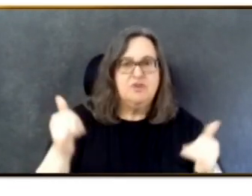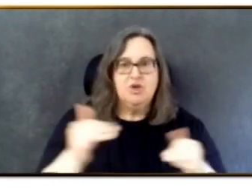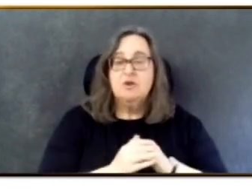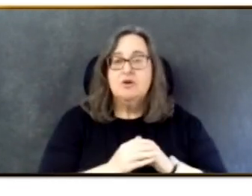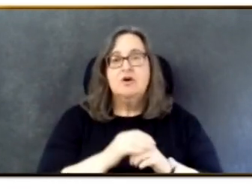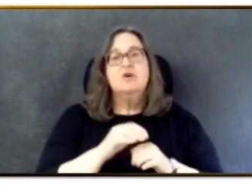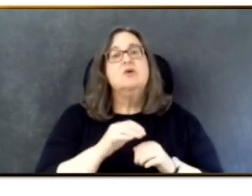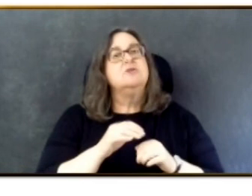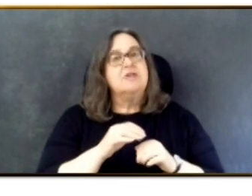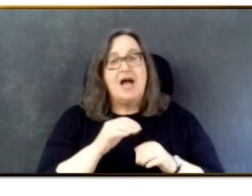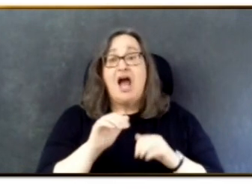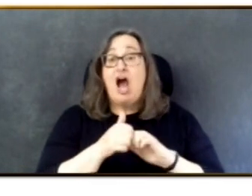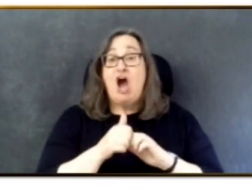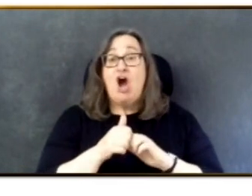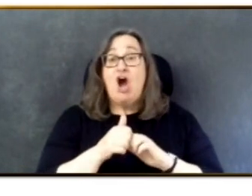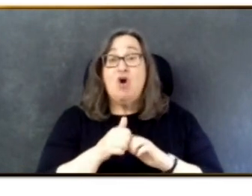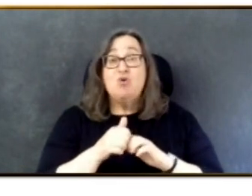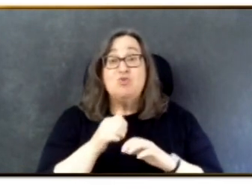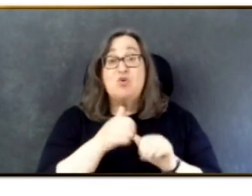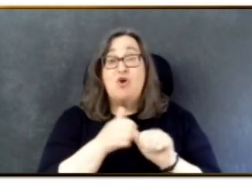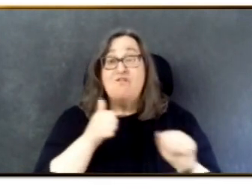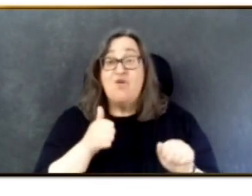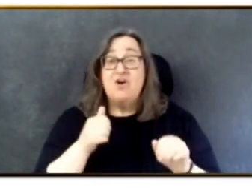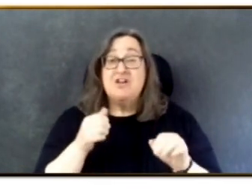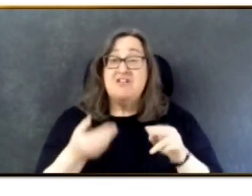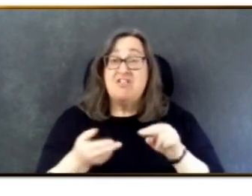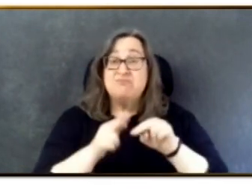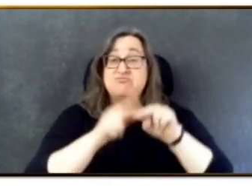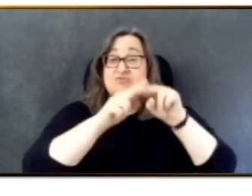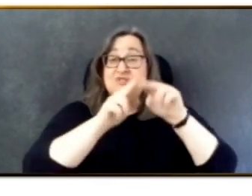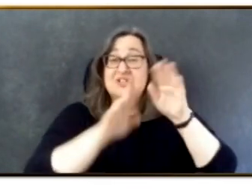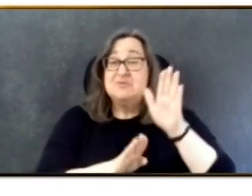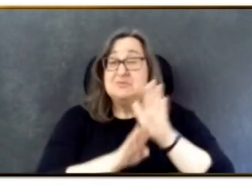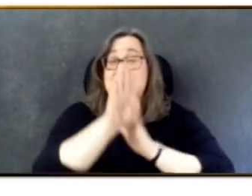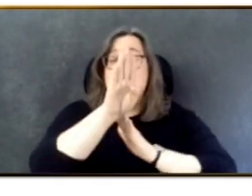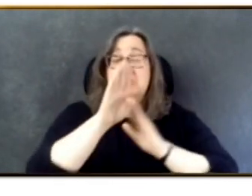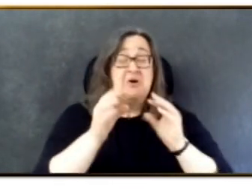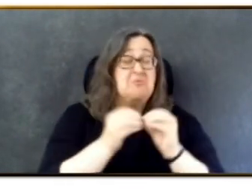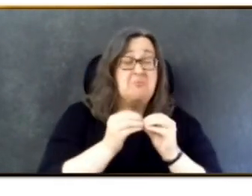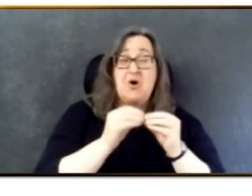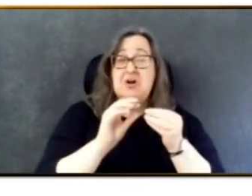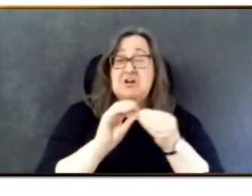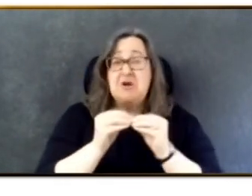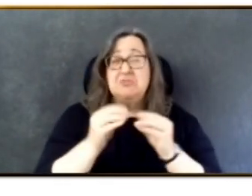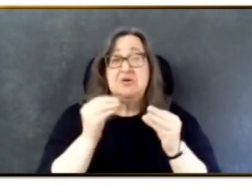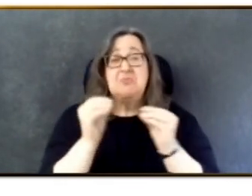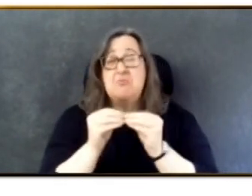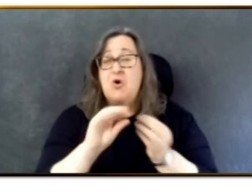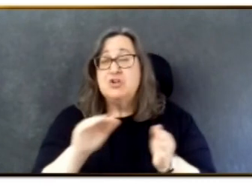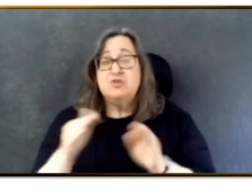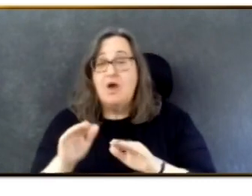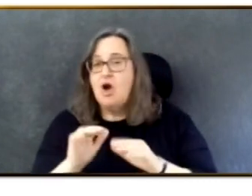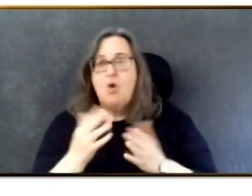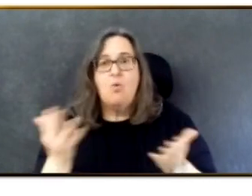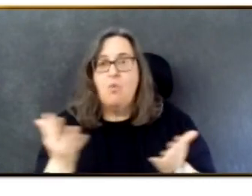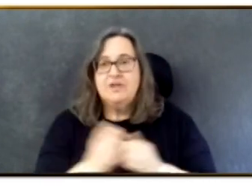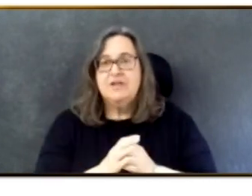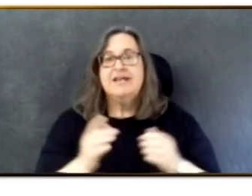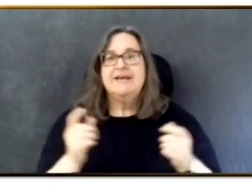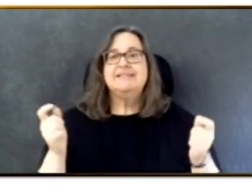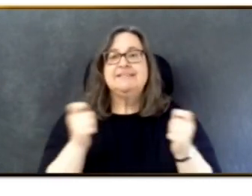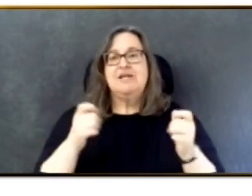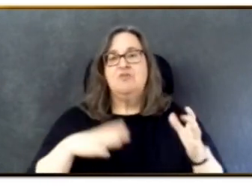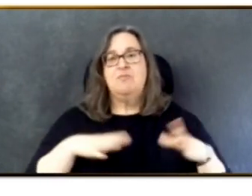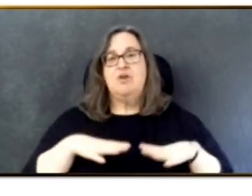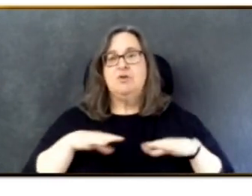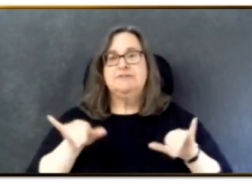another surge in hospitalizations, another surge in deaths, another surge in new infections is to celebrate the holidays at